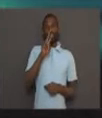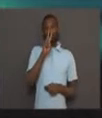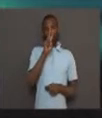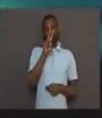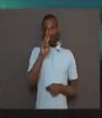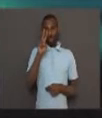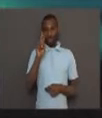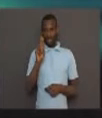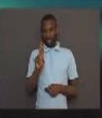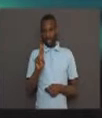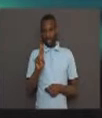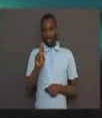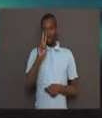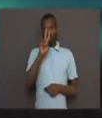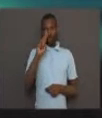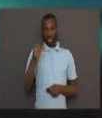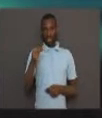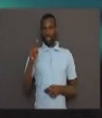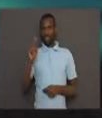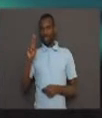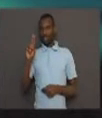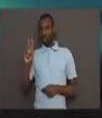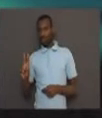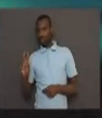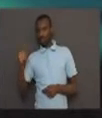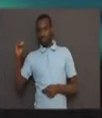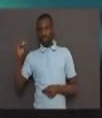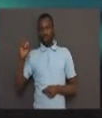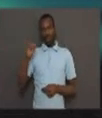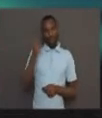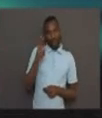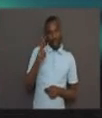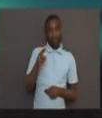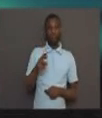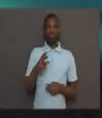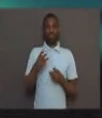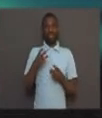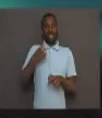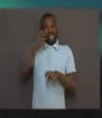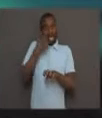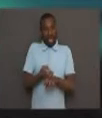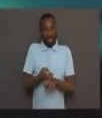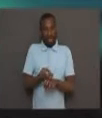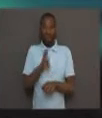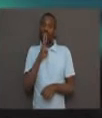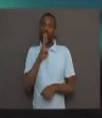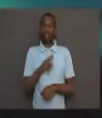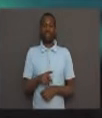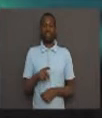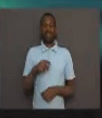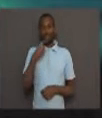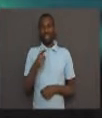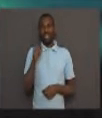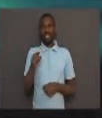2H, 2O, or heavy water to moderate